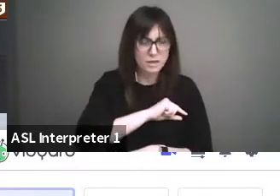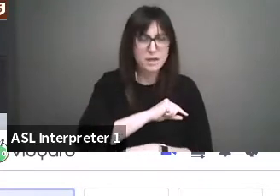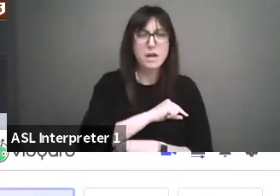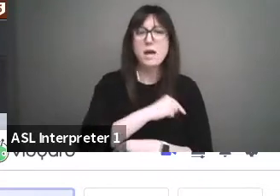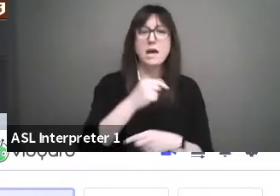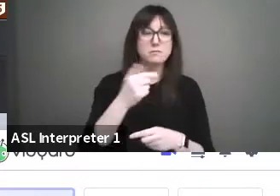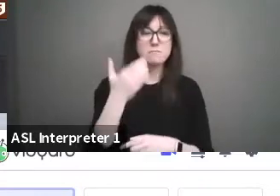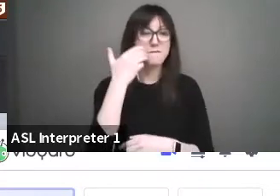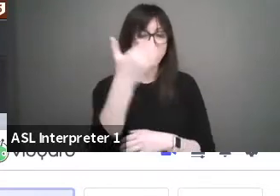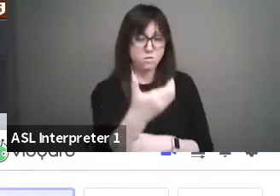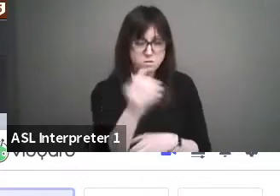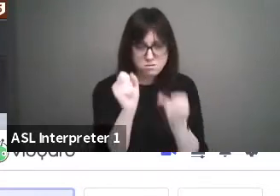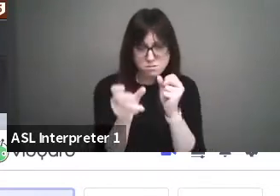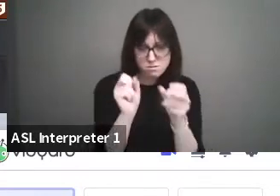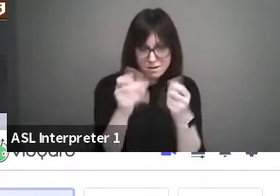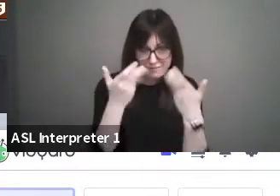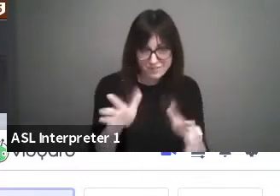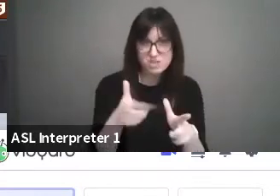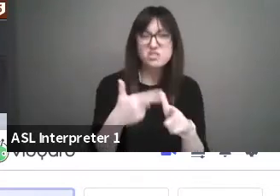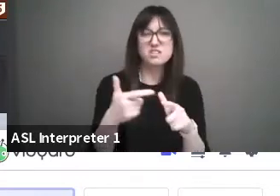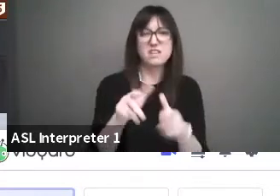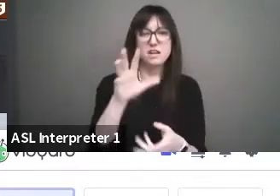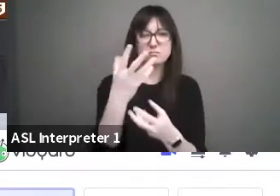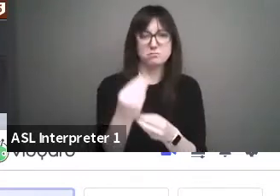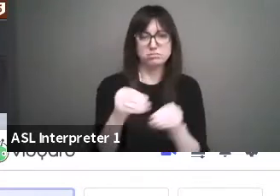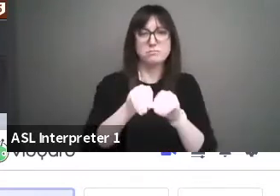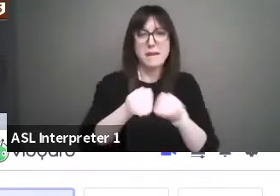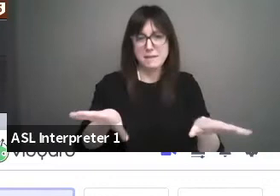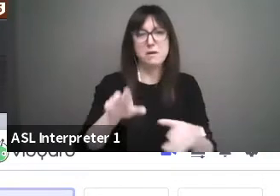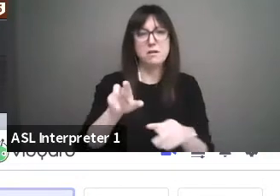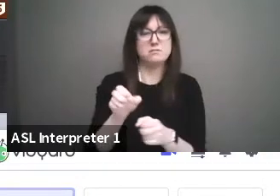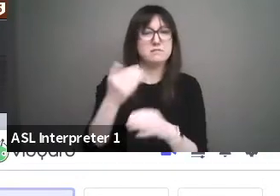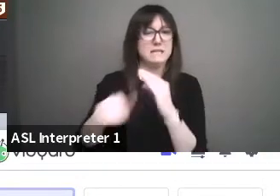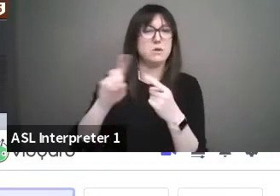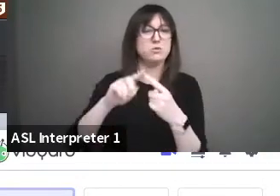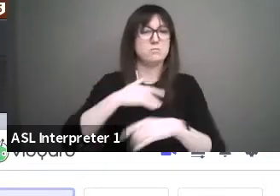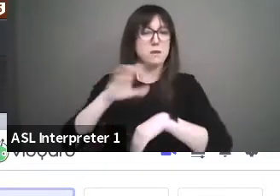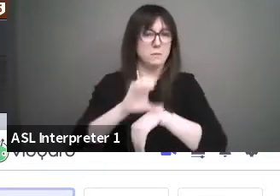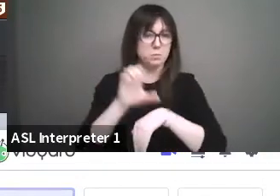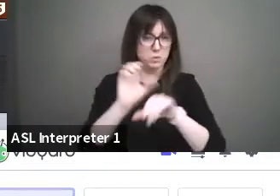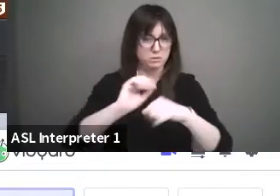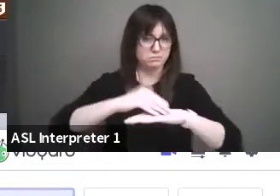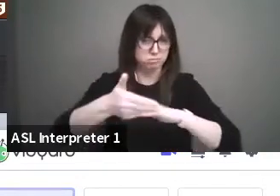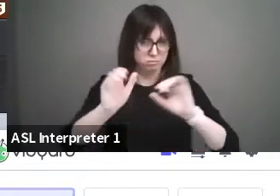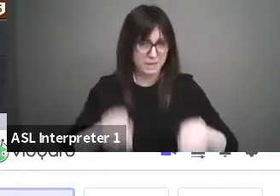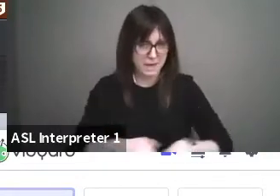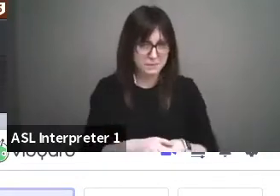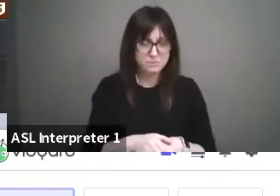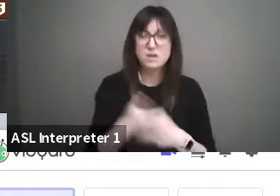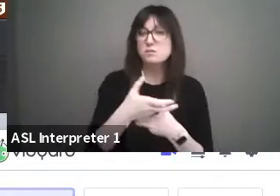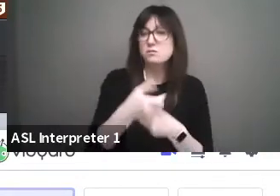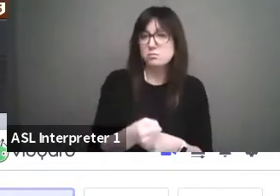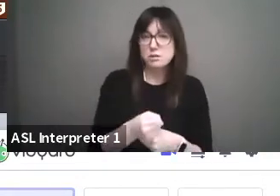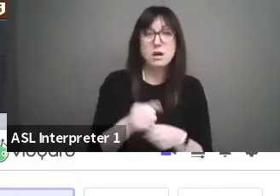phone, I'll be able to send it through email on my desktop, which I'll show you in a second. So just so recap, we can record our